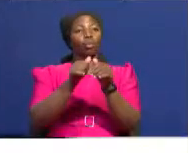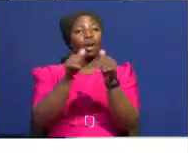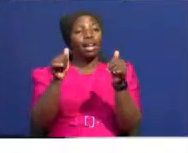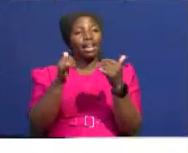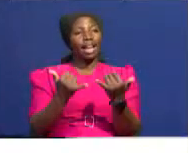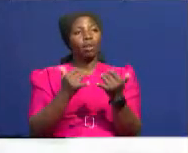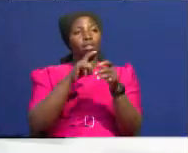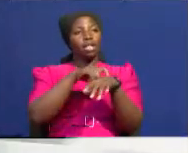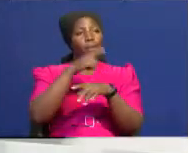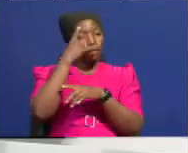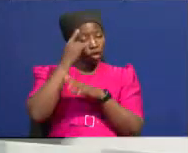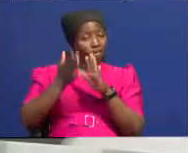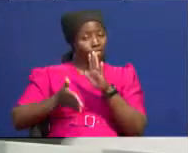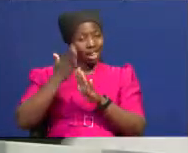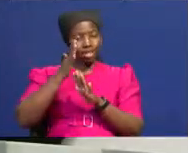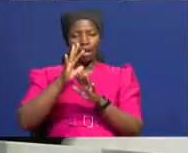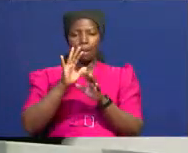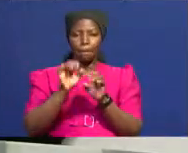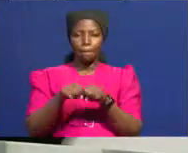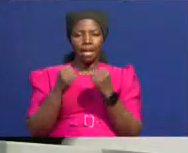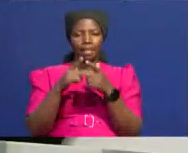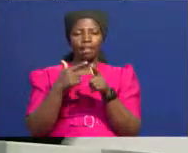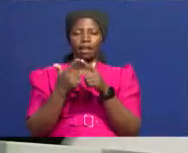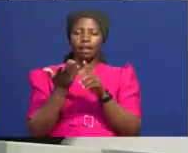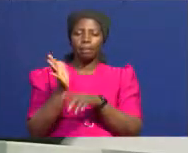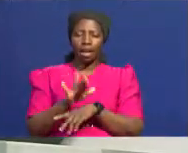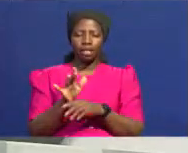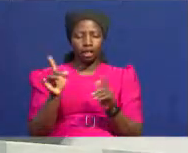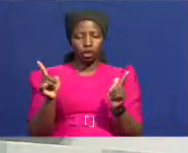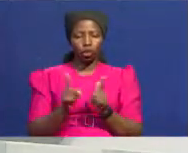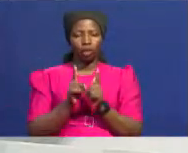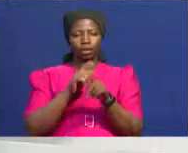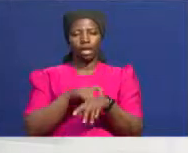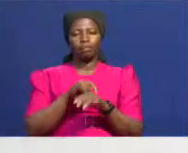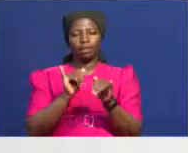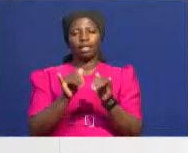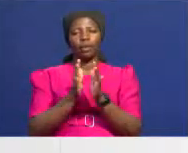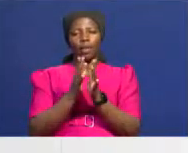time for a quick break and we'll be back in a short while. Stay with us.